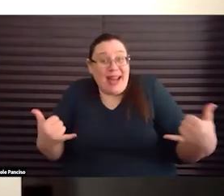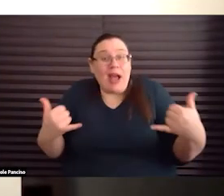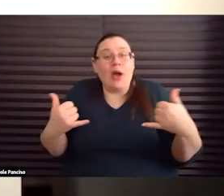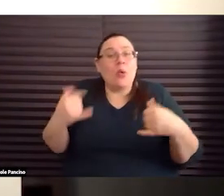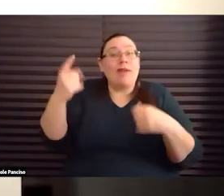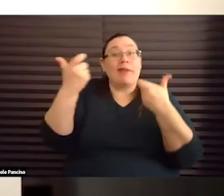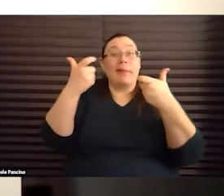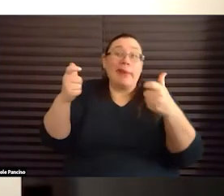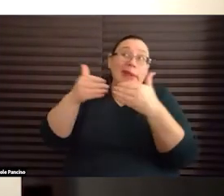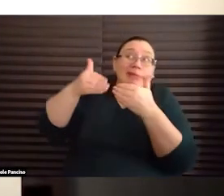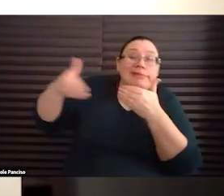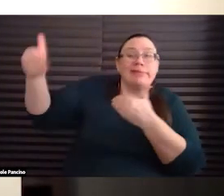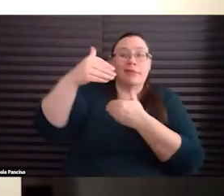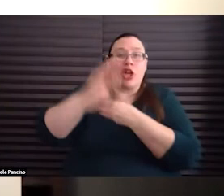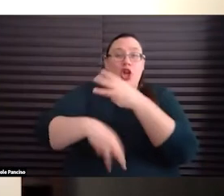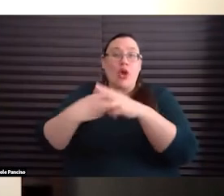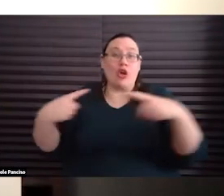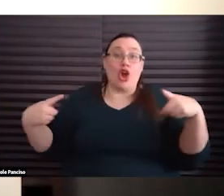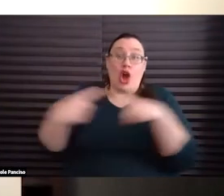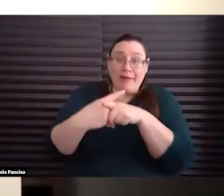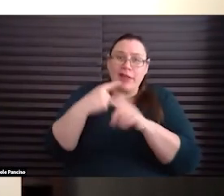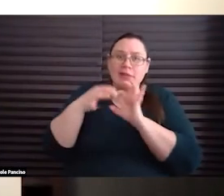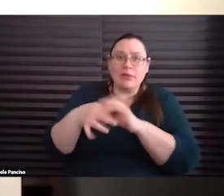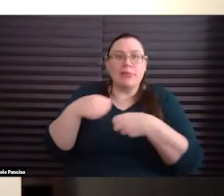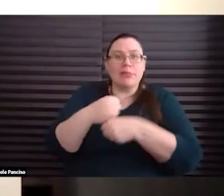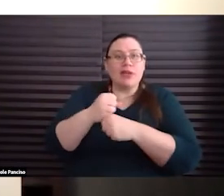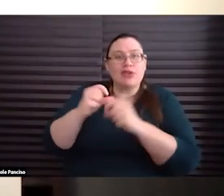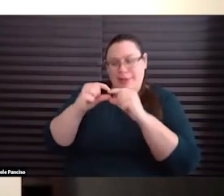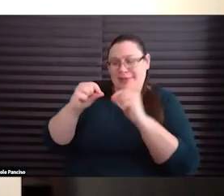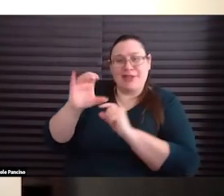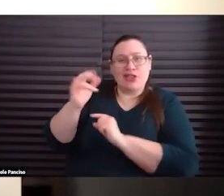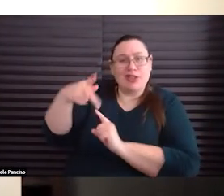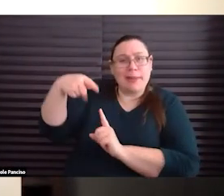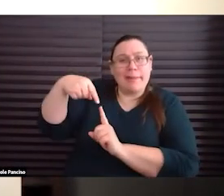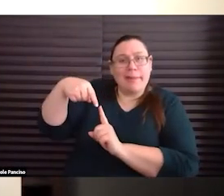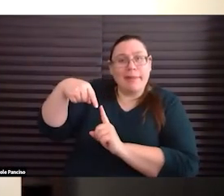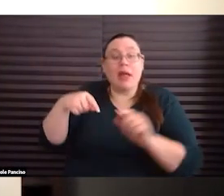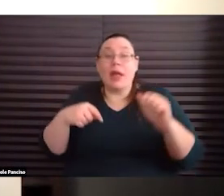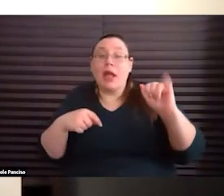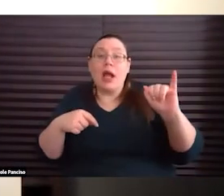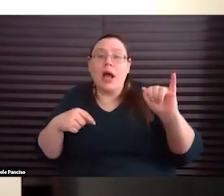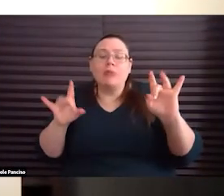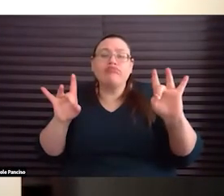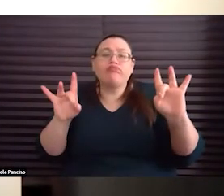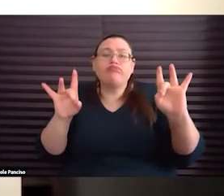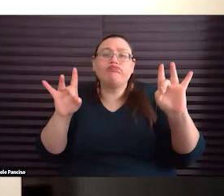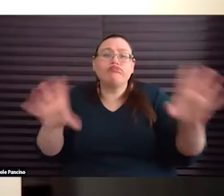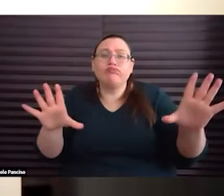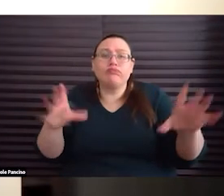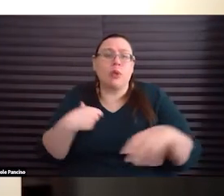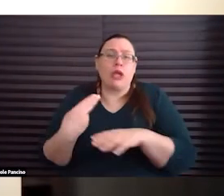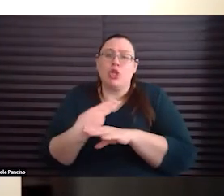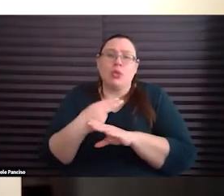global conflicts is going to be over chip production. AI's extraordinary. We use it. I mean,